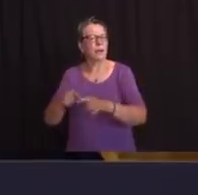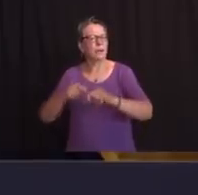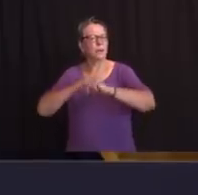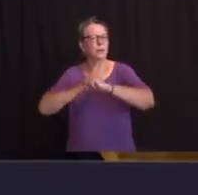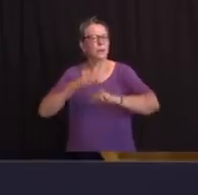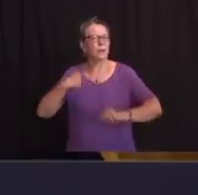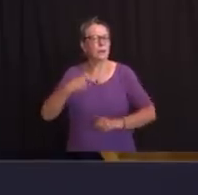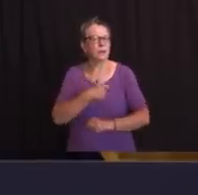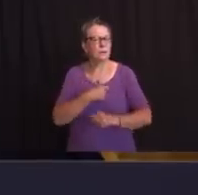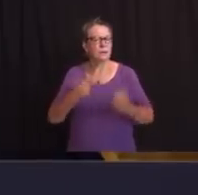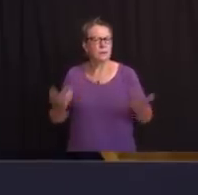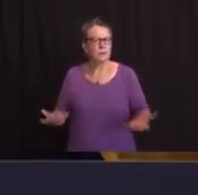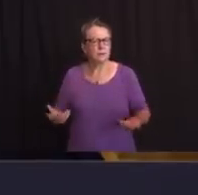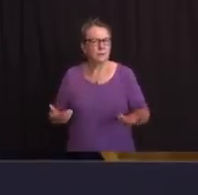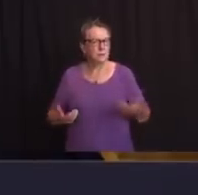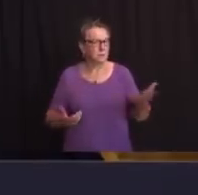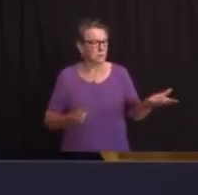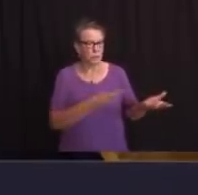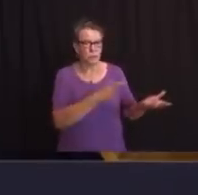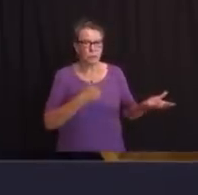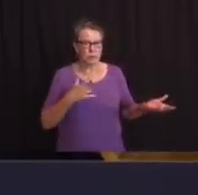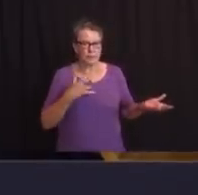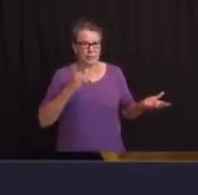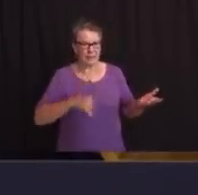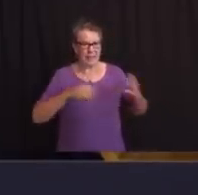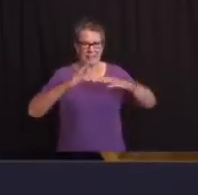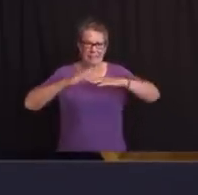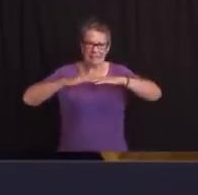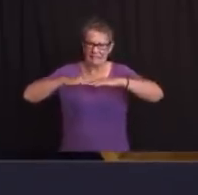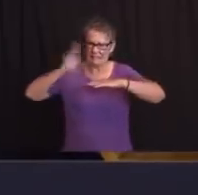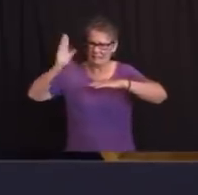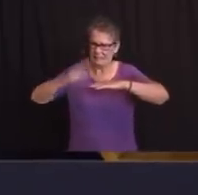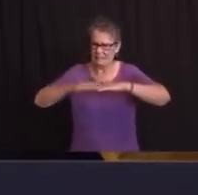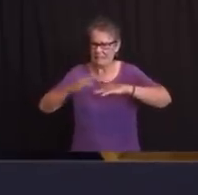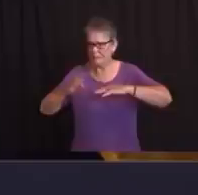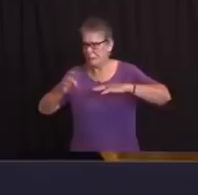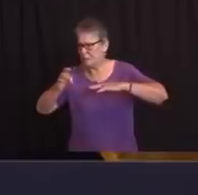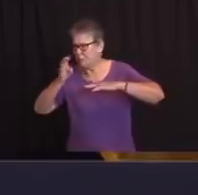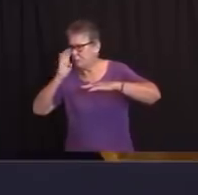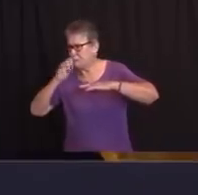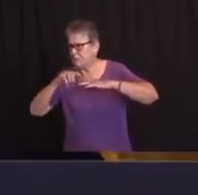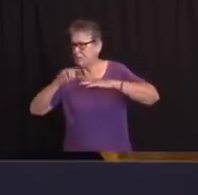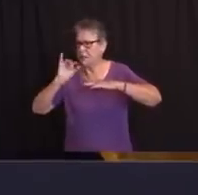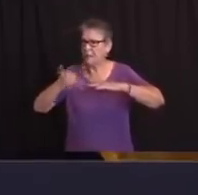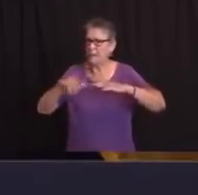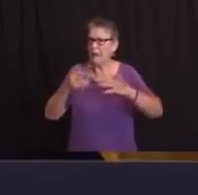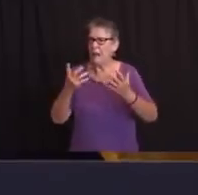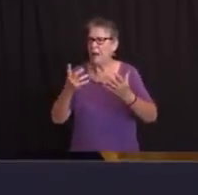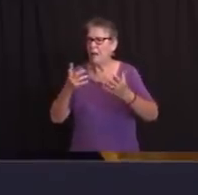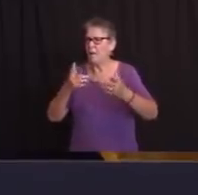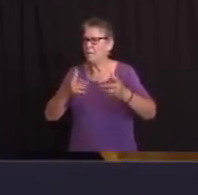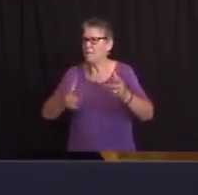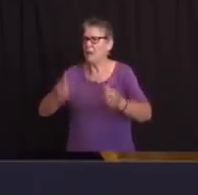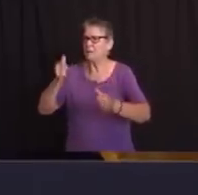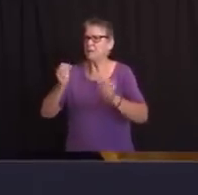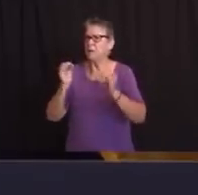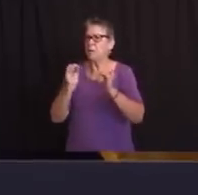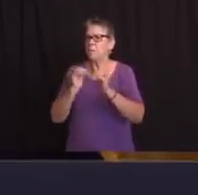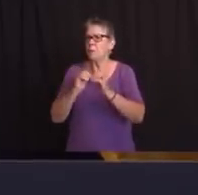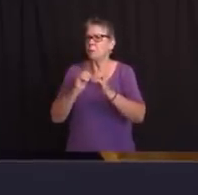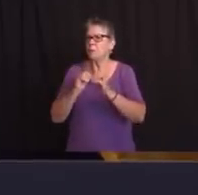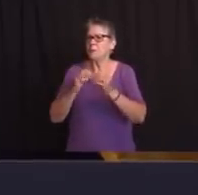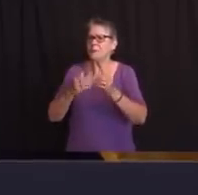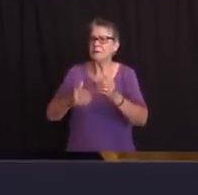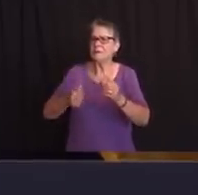the right, most easily executed plan and the one we can execute the quickest, which is both vax and